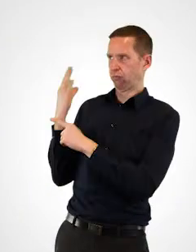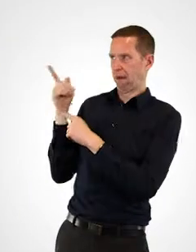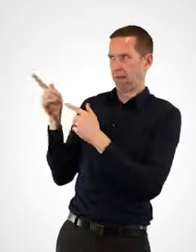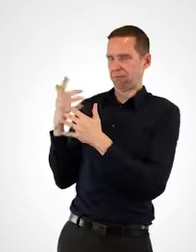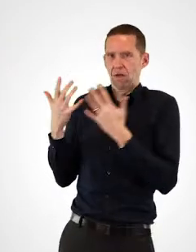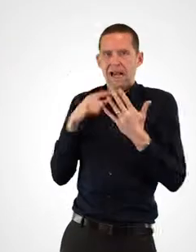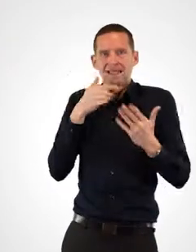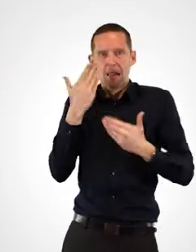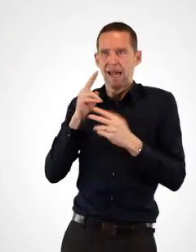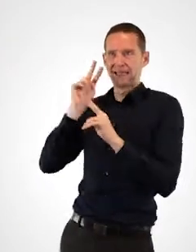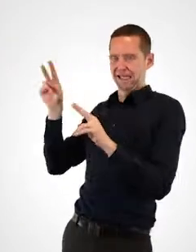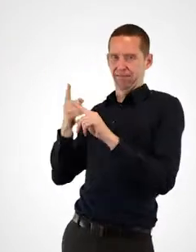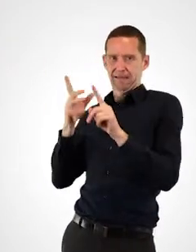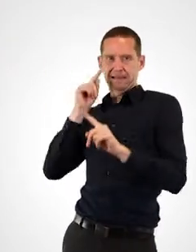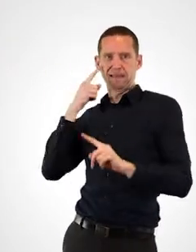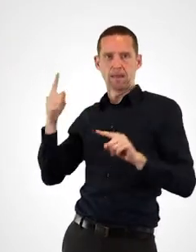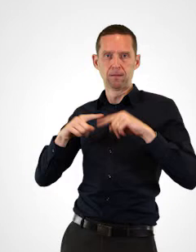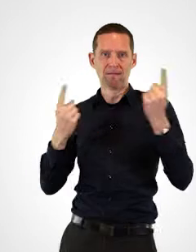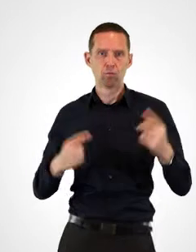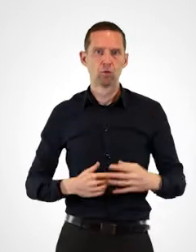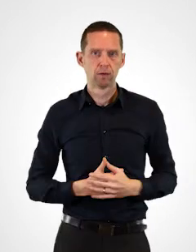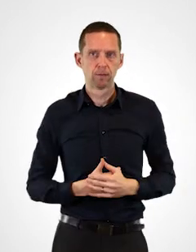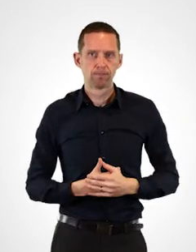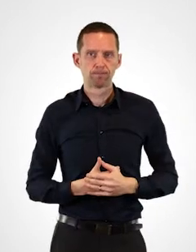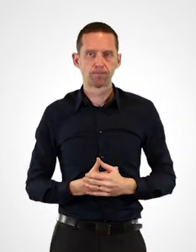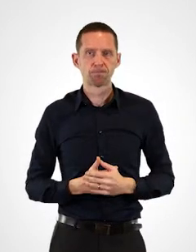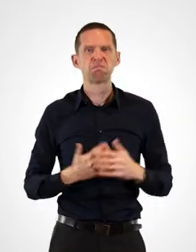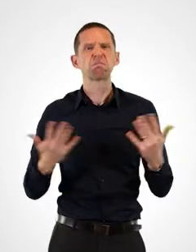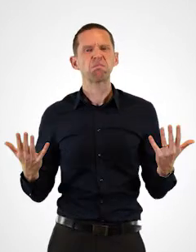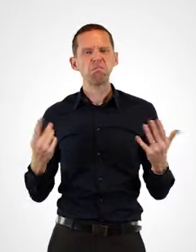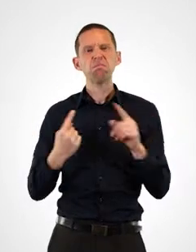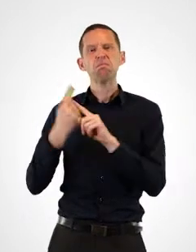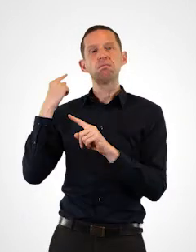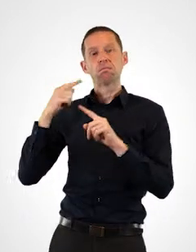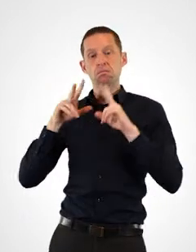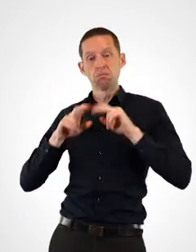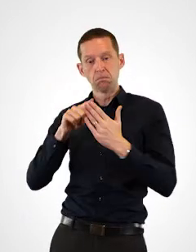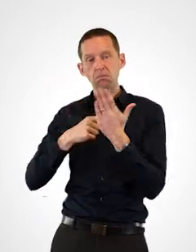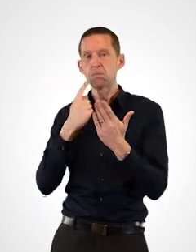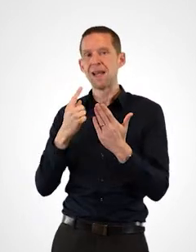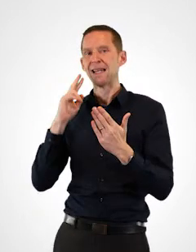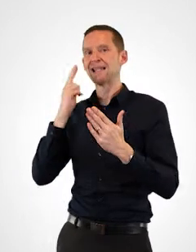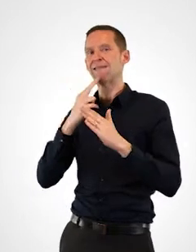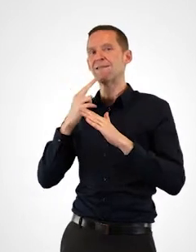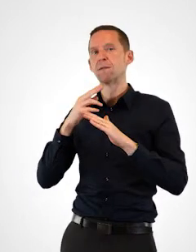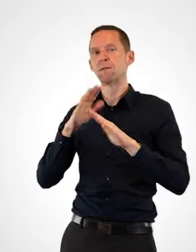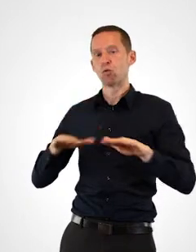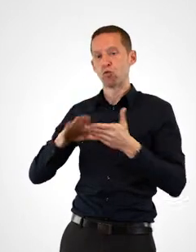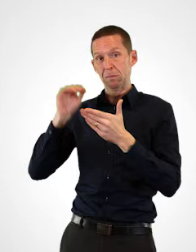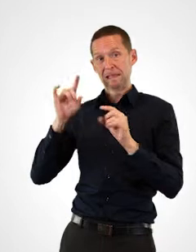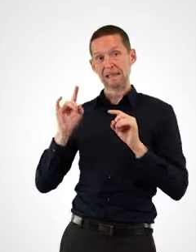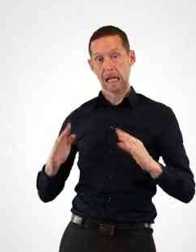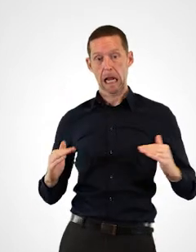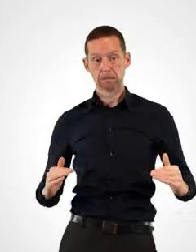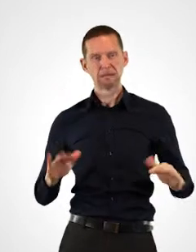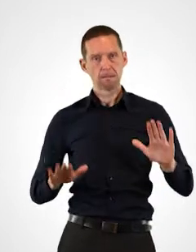words that we can attach to them. There have been some suggestions in the literature that deaf children start out on a similar trajectory,